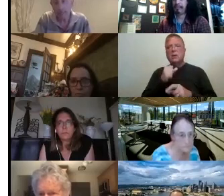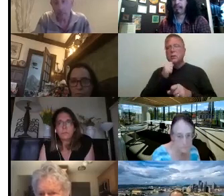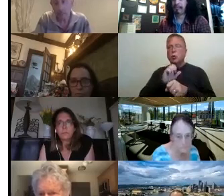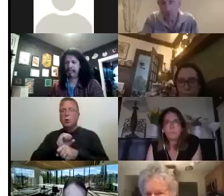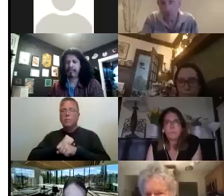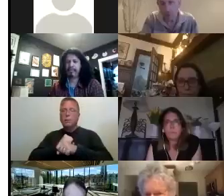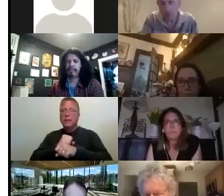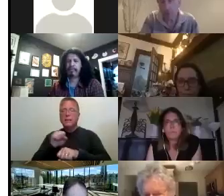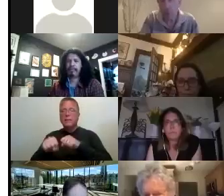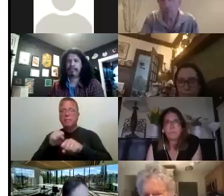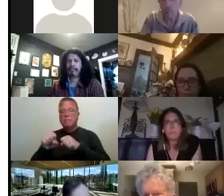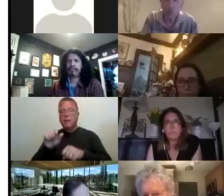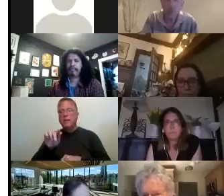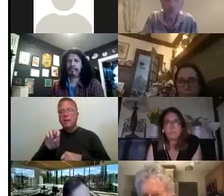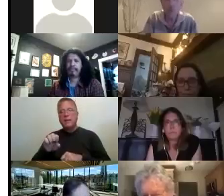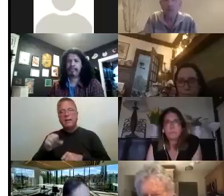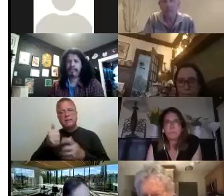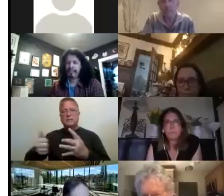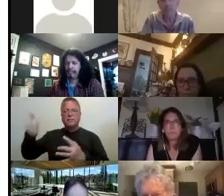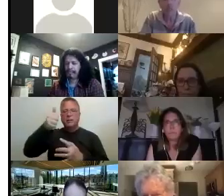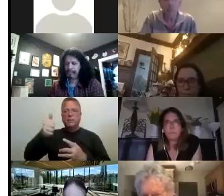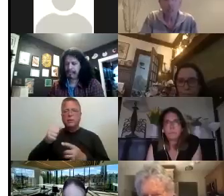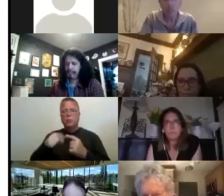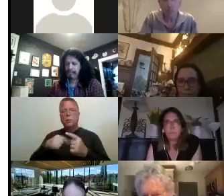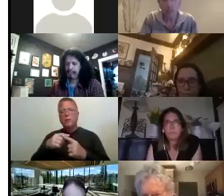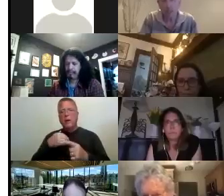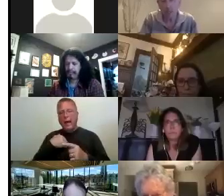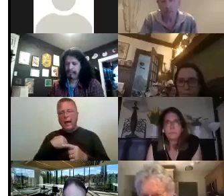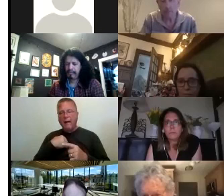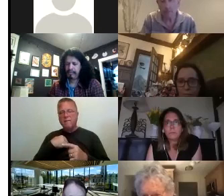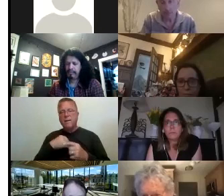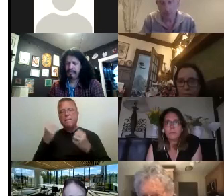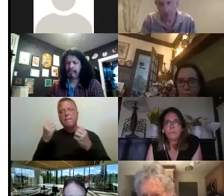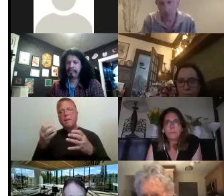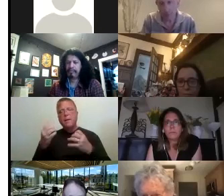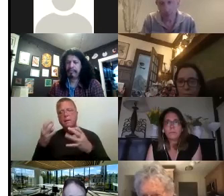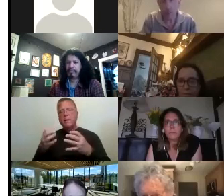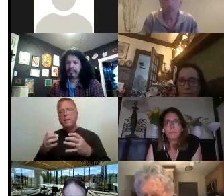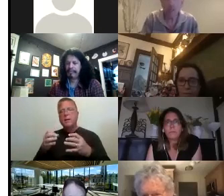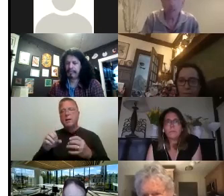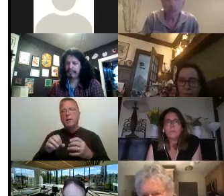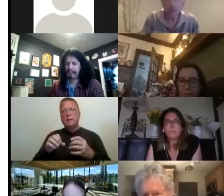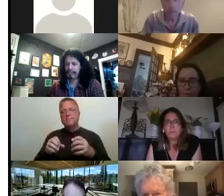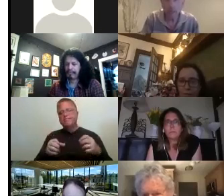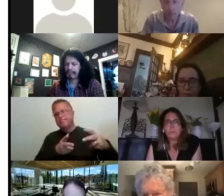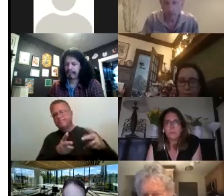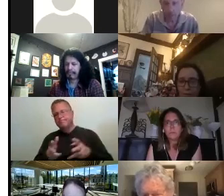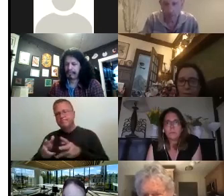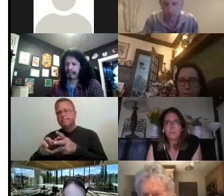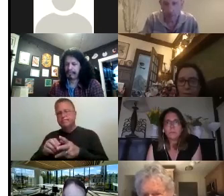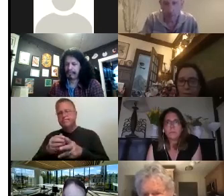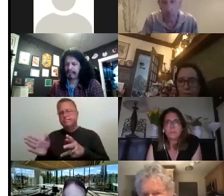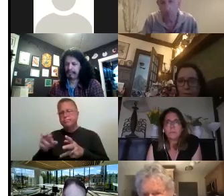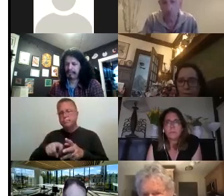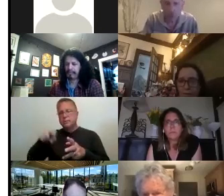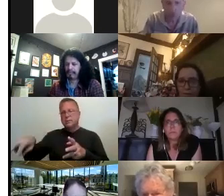I think, is superior in a situation where you have lots of loading and unloading at curbside